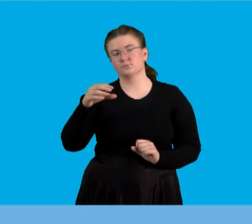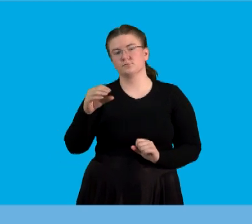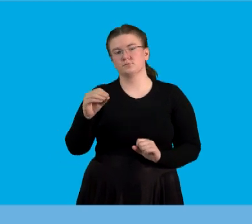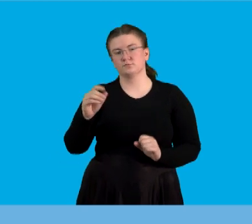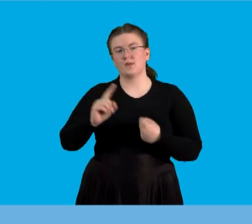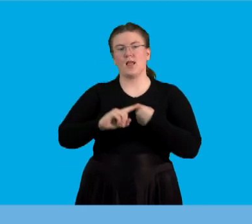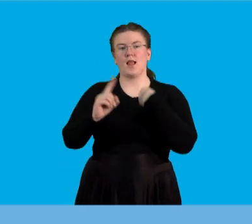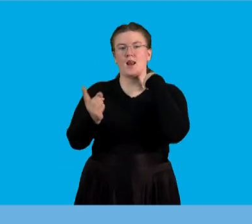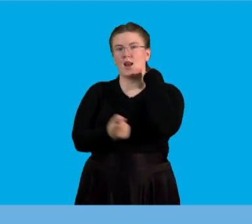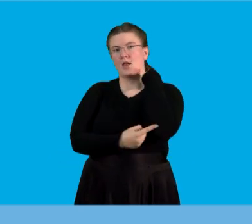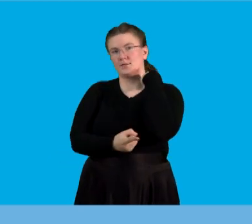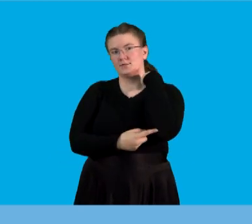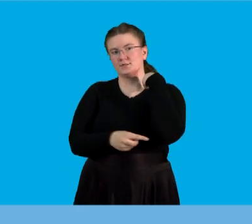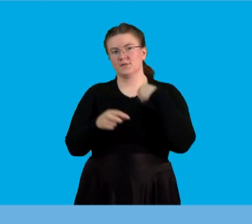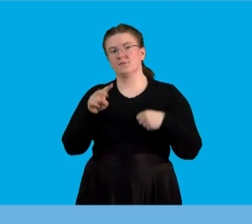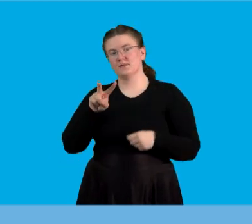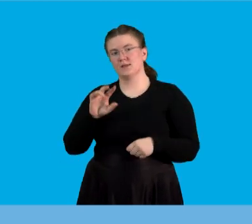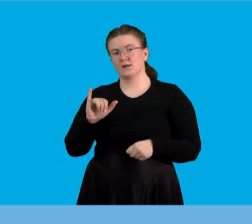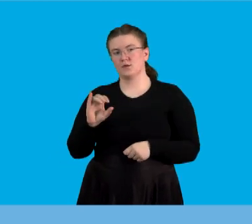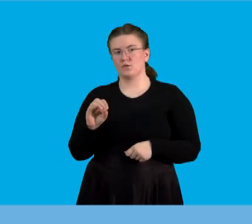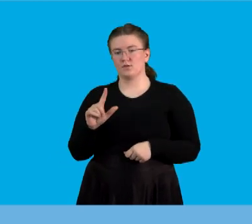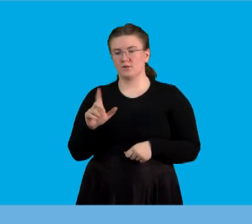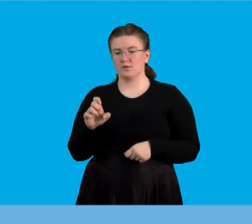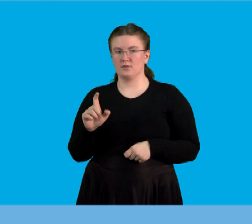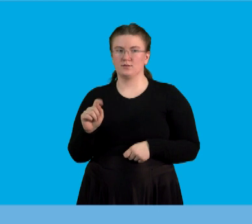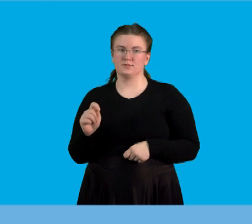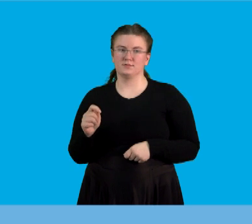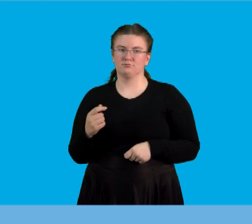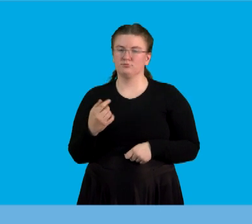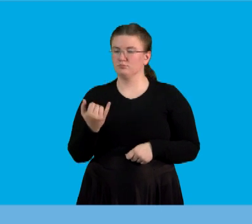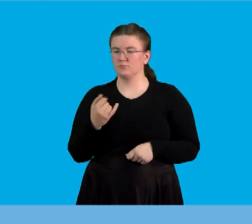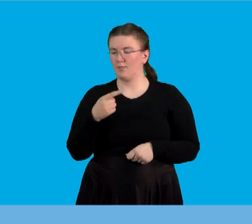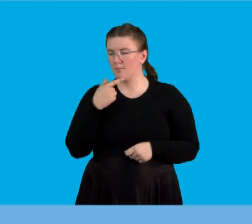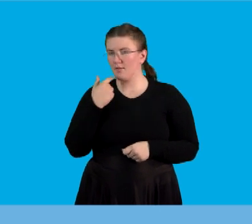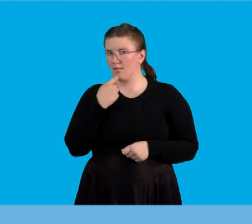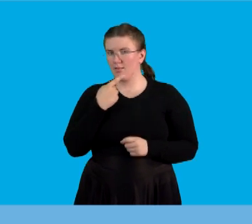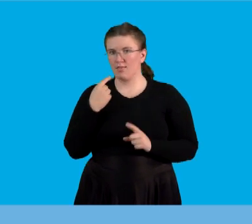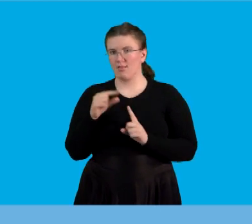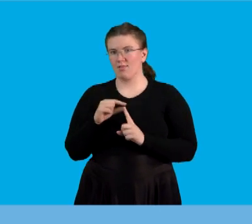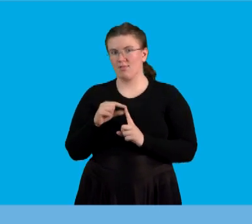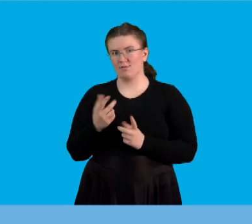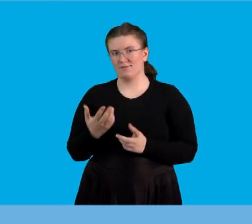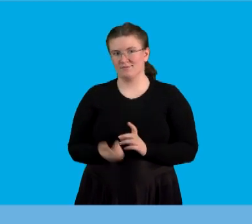indigo, and then the last one is going to be your violet.